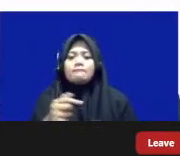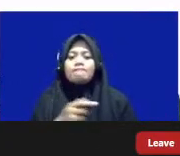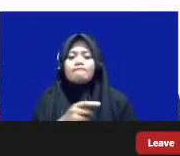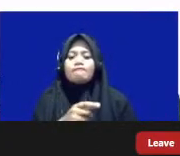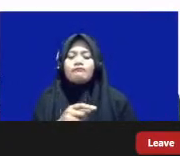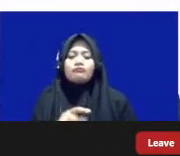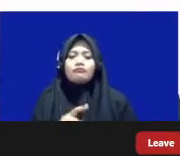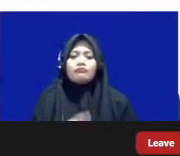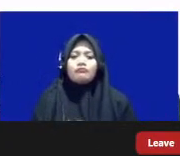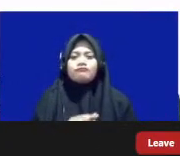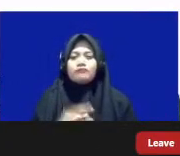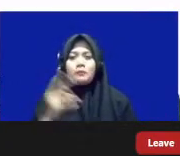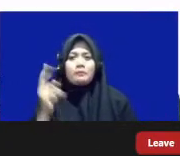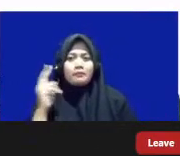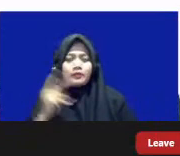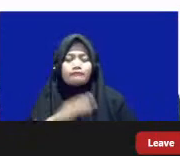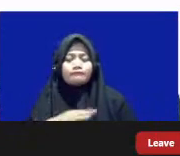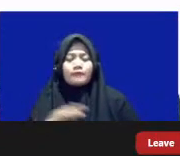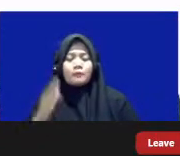So, Mrs. Farida,